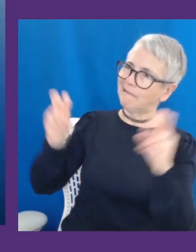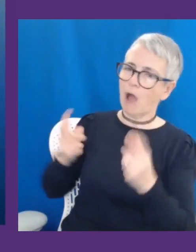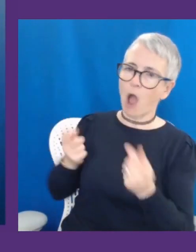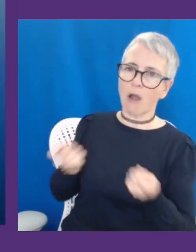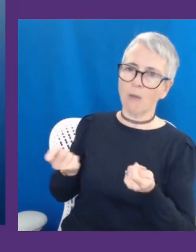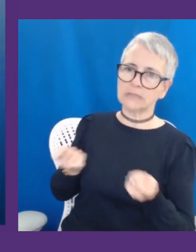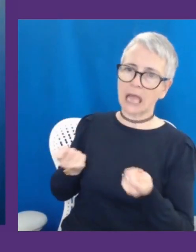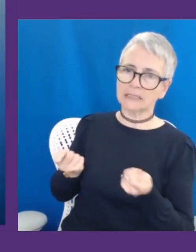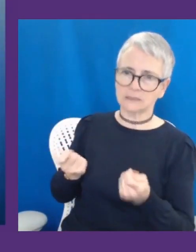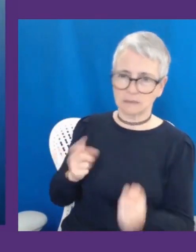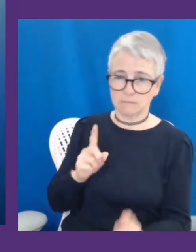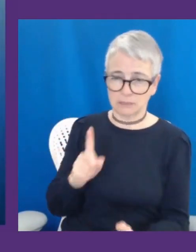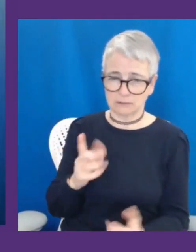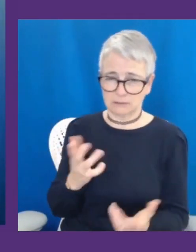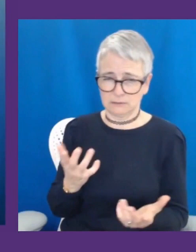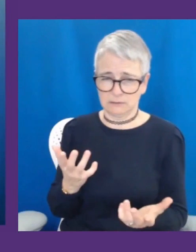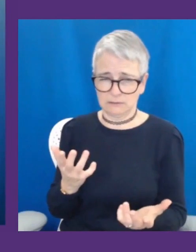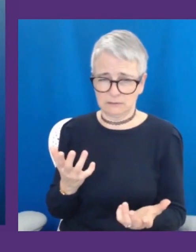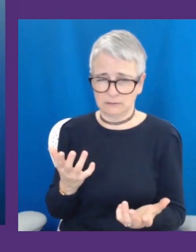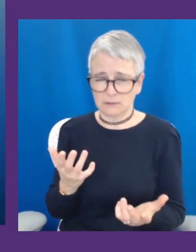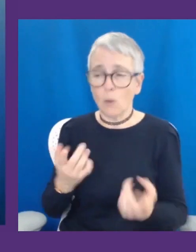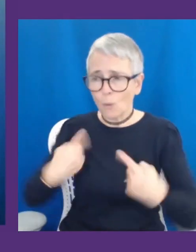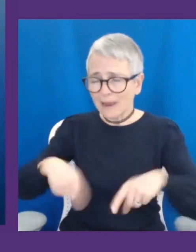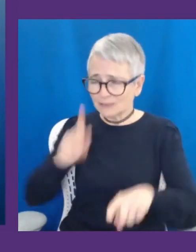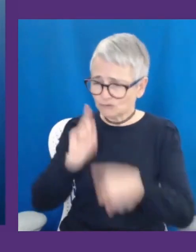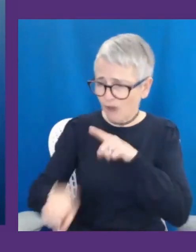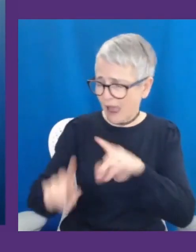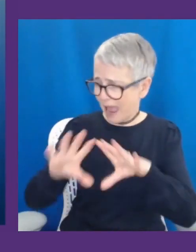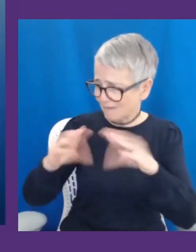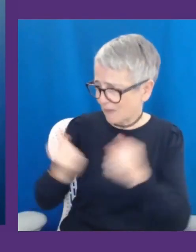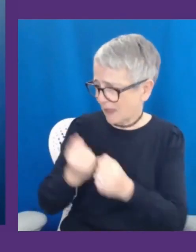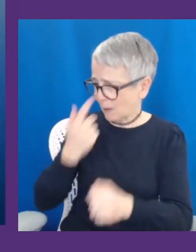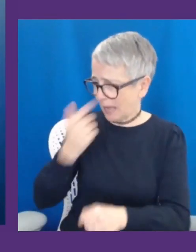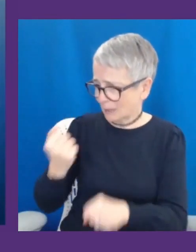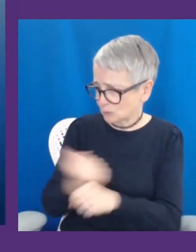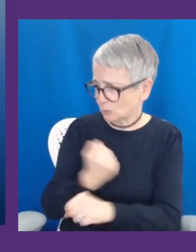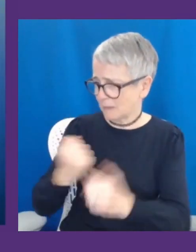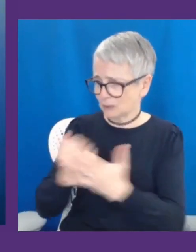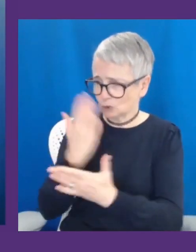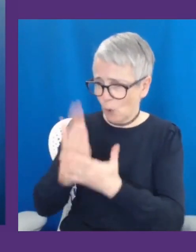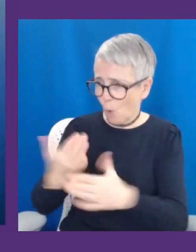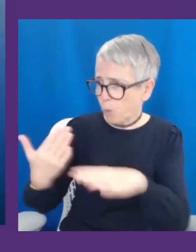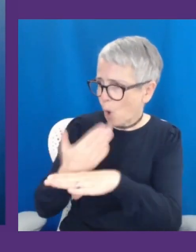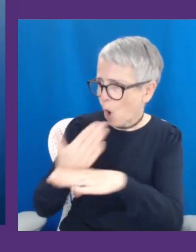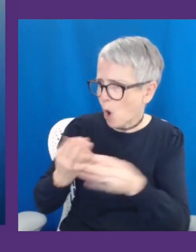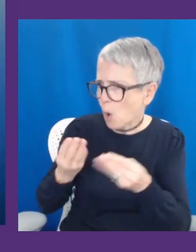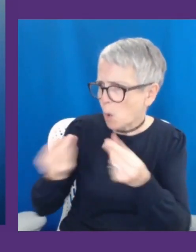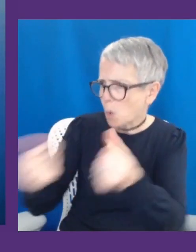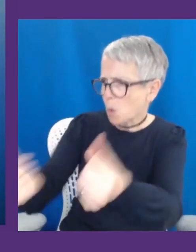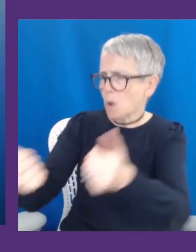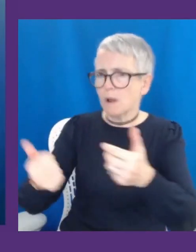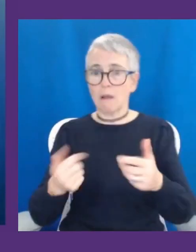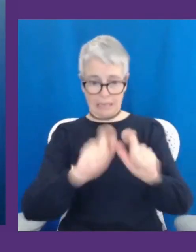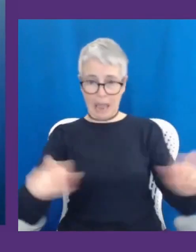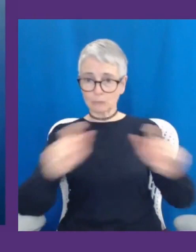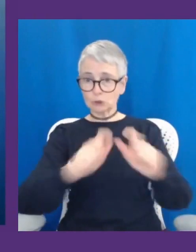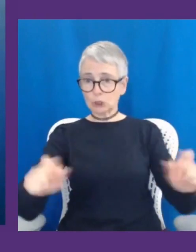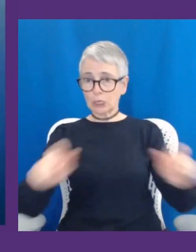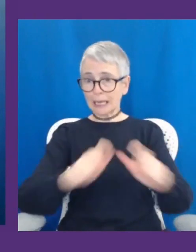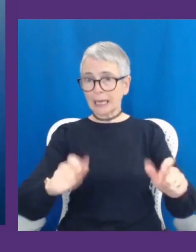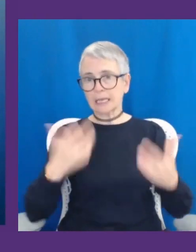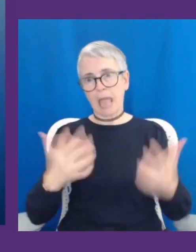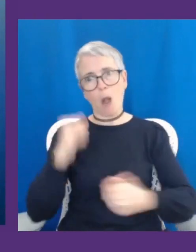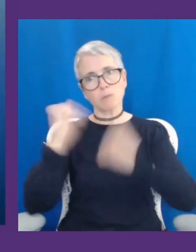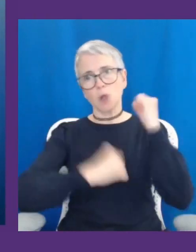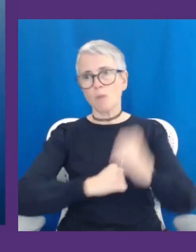to remote working. We started to understand what captioning is, and it is a crime against humanity to go online and not caption. So those are